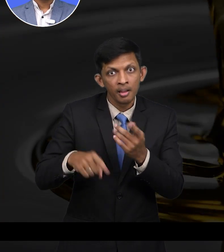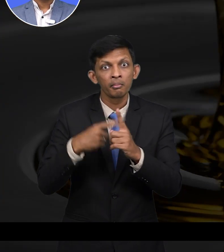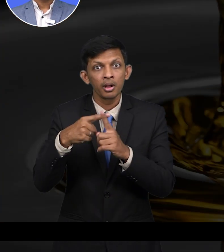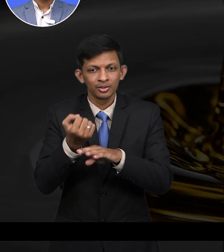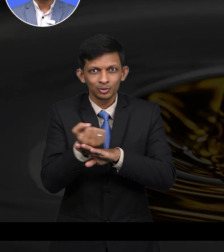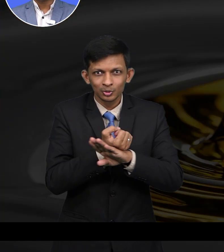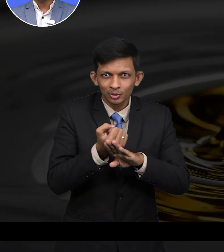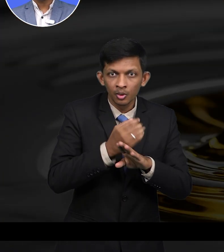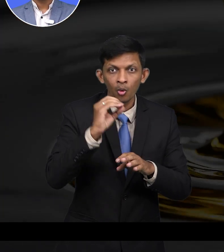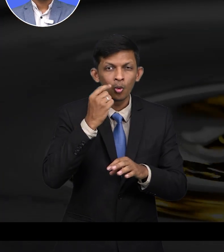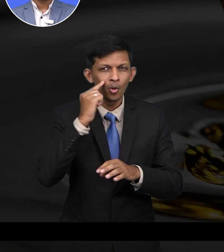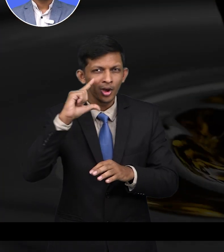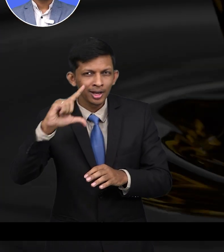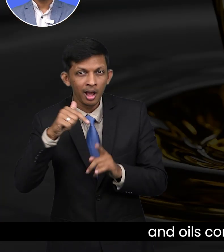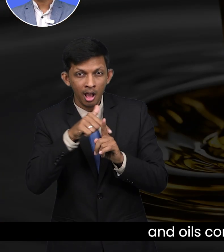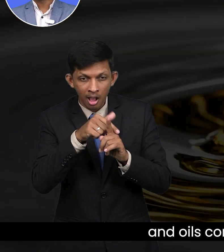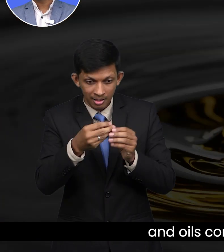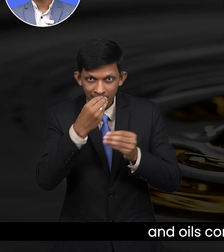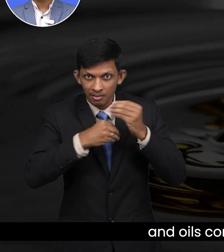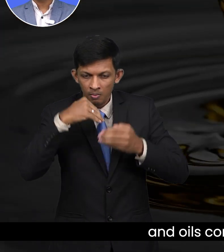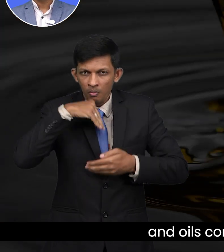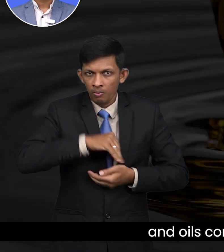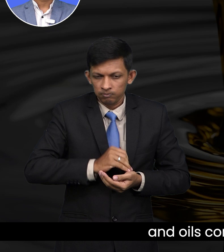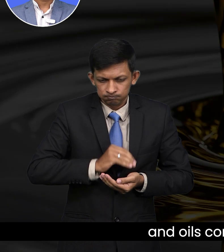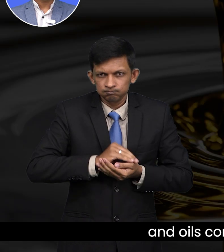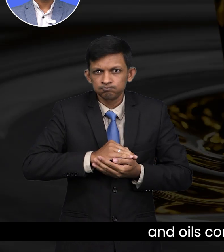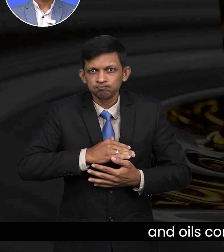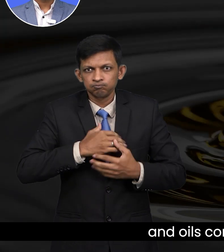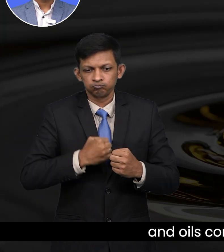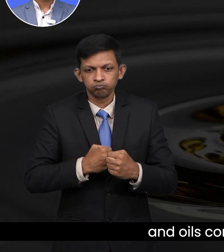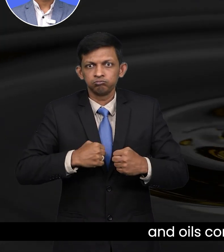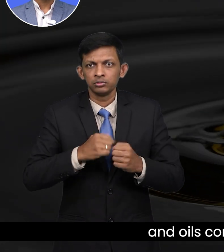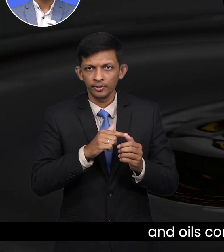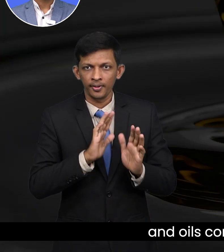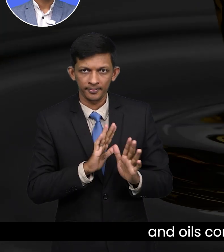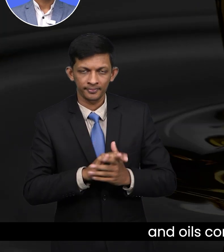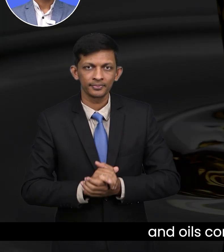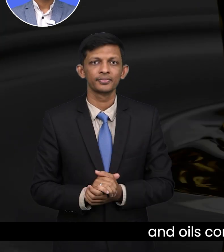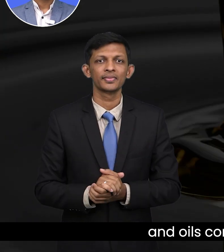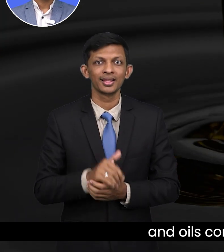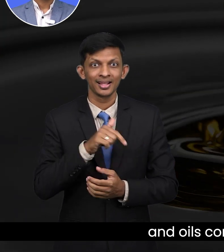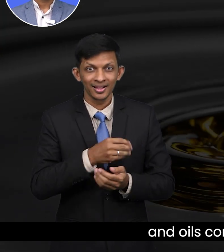Butter, ghee, and oils contain more amount of fat.